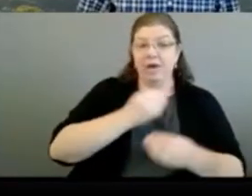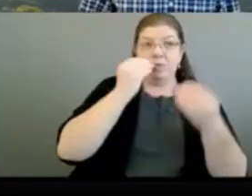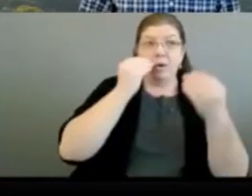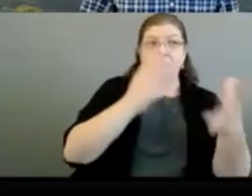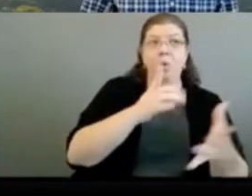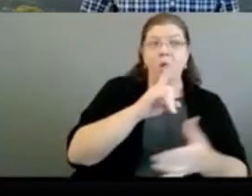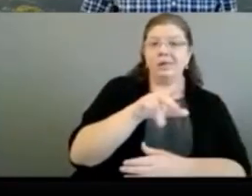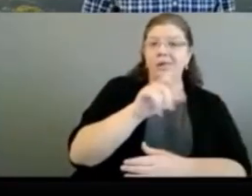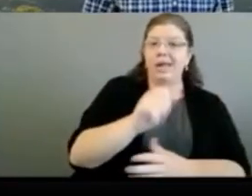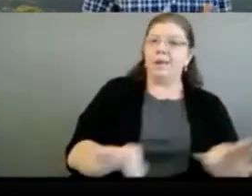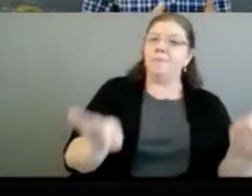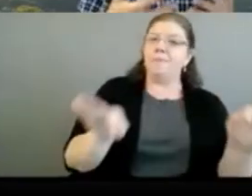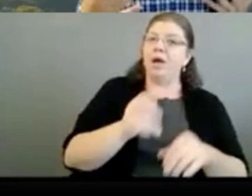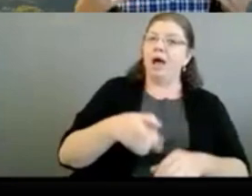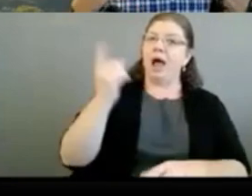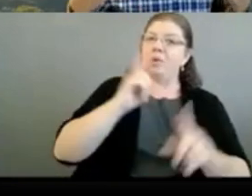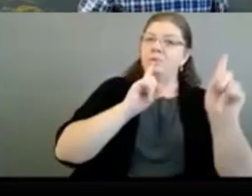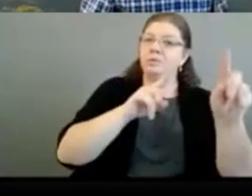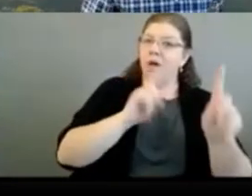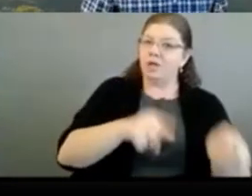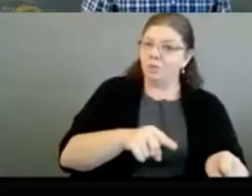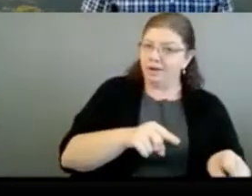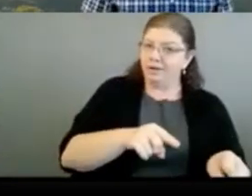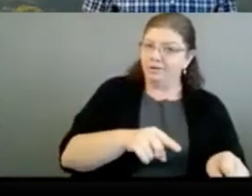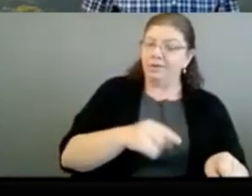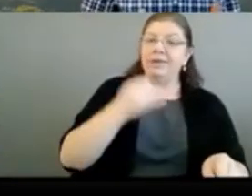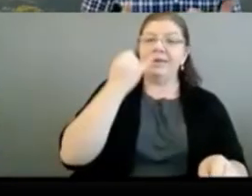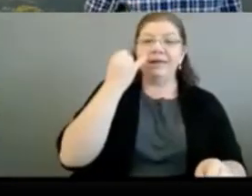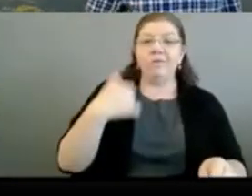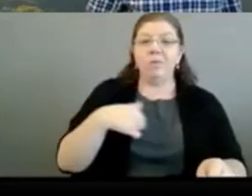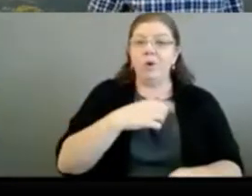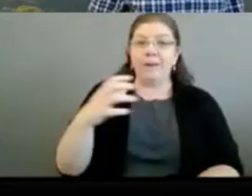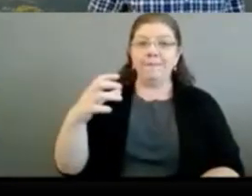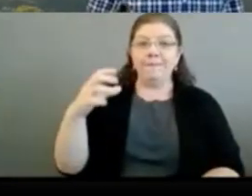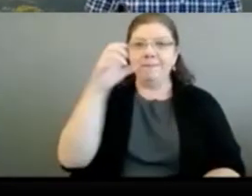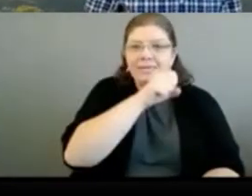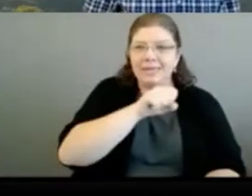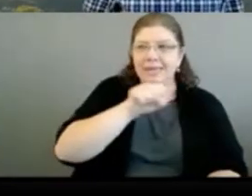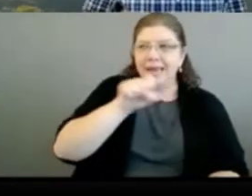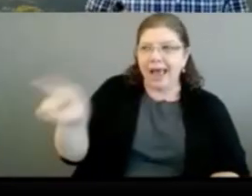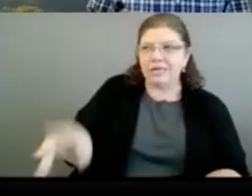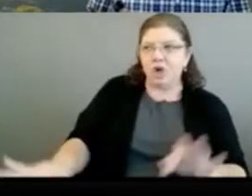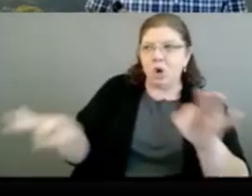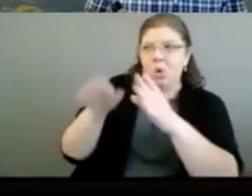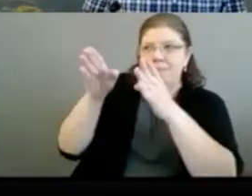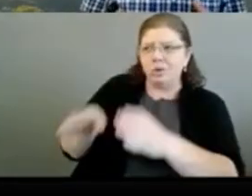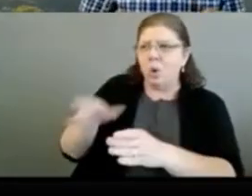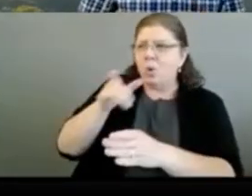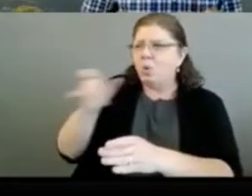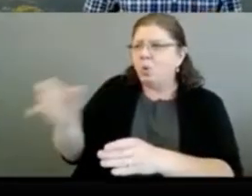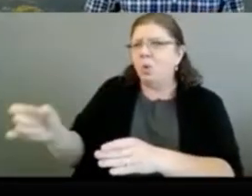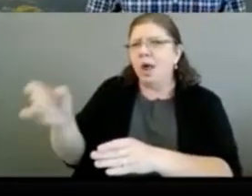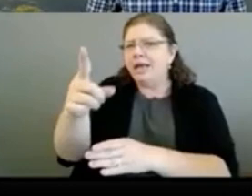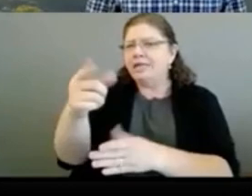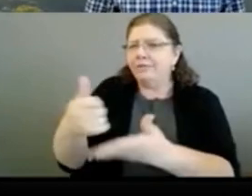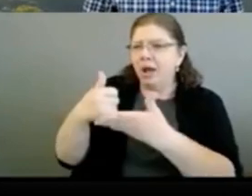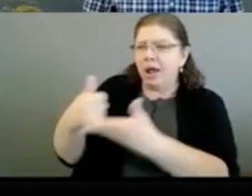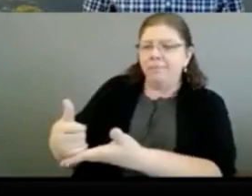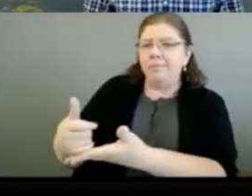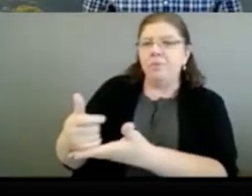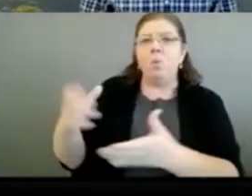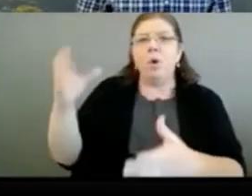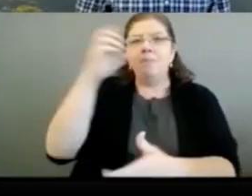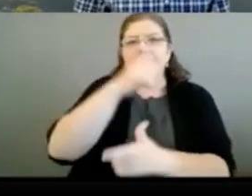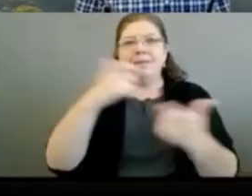important to obtain a high response rate, because if we're, for instance, asking a core person about who they go to for help, we might miss a big part of our network,